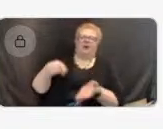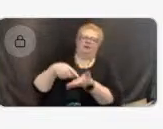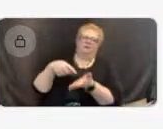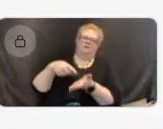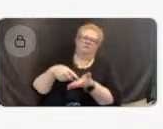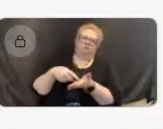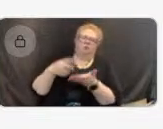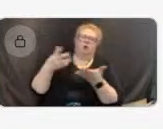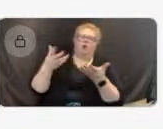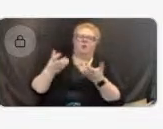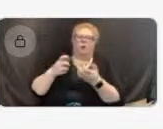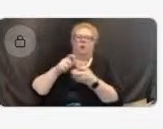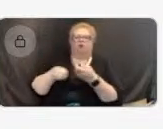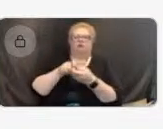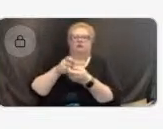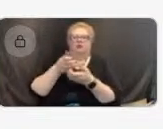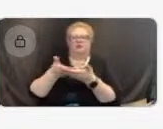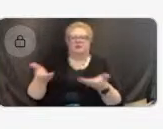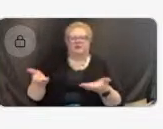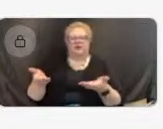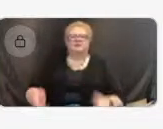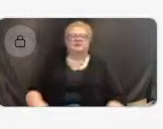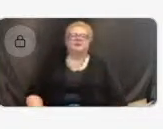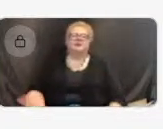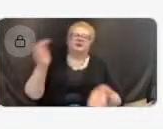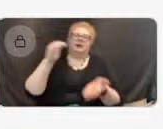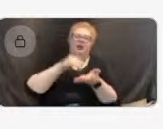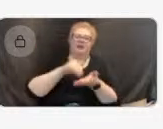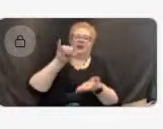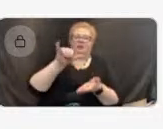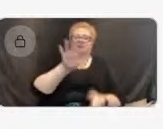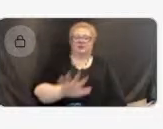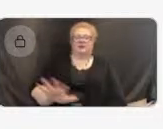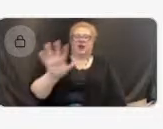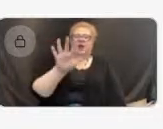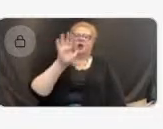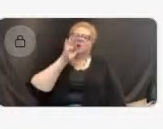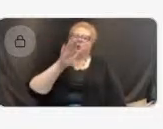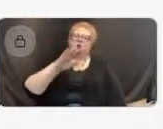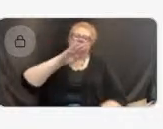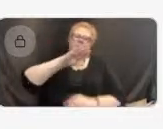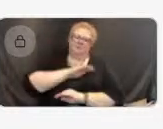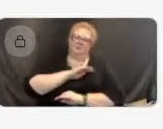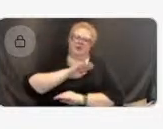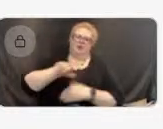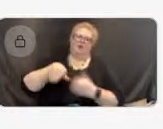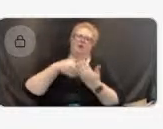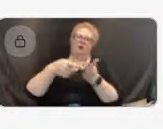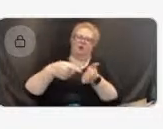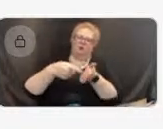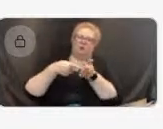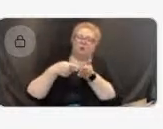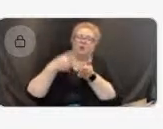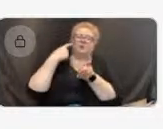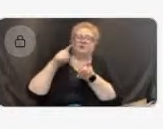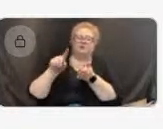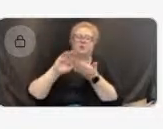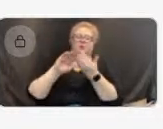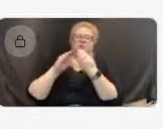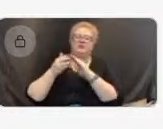Again, this development meets all the requirements of the City of Little Rock's regs. I